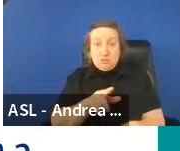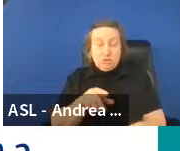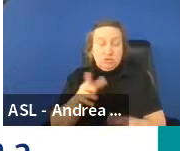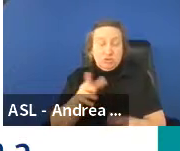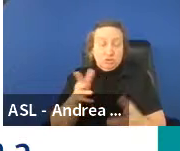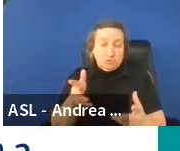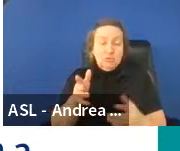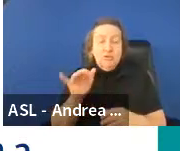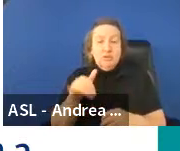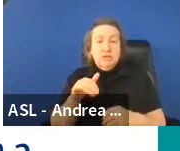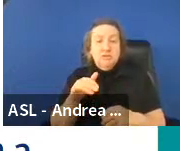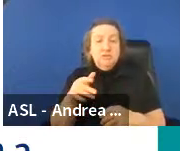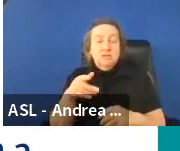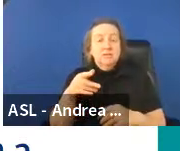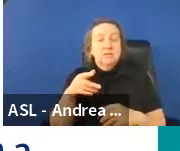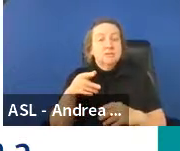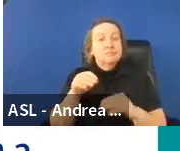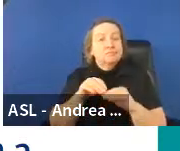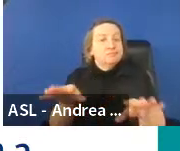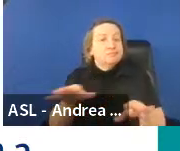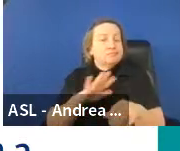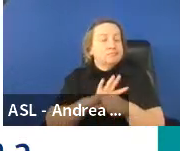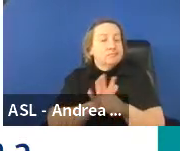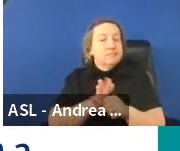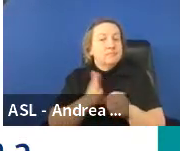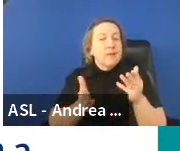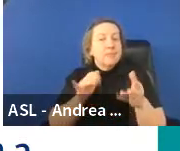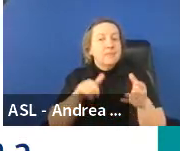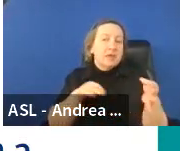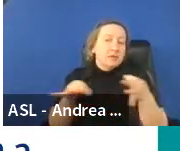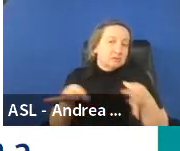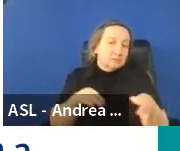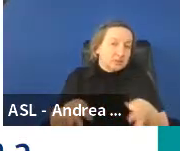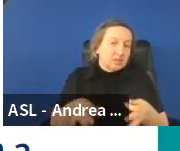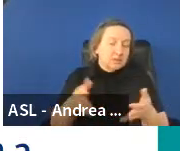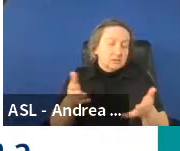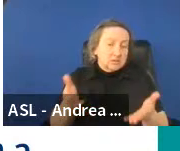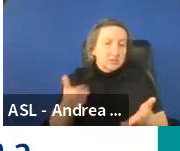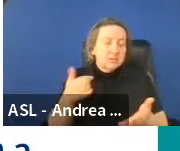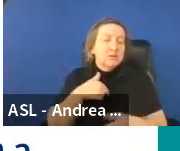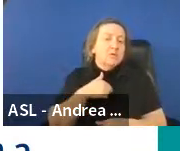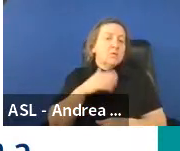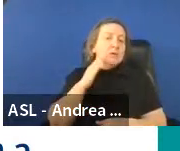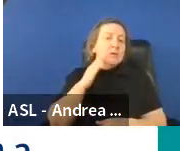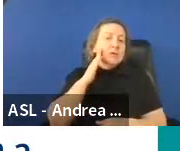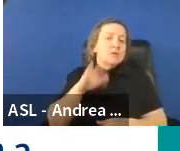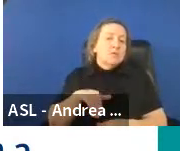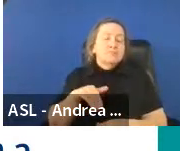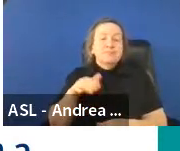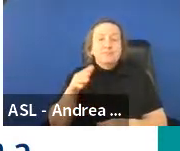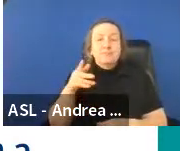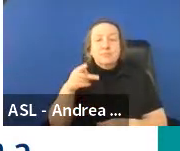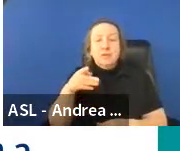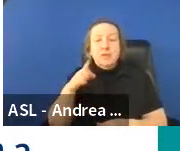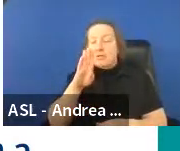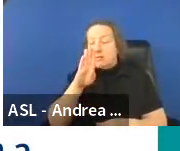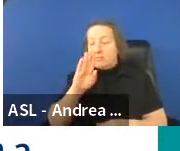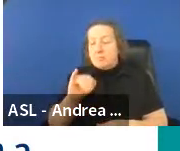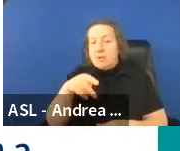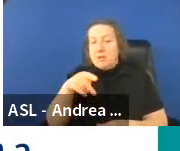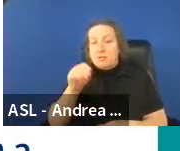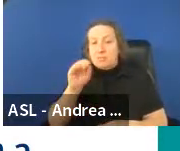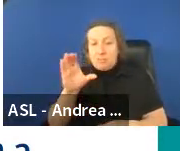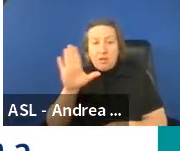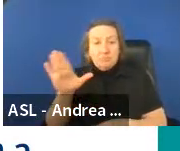this pandemic, there might be some explanation there of we know that BIPOC